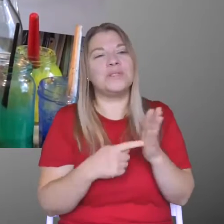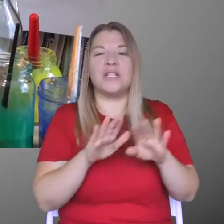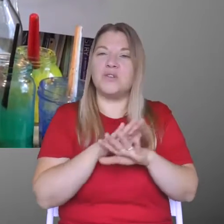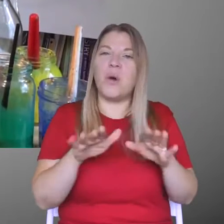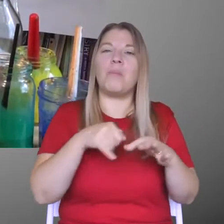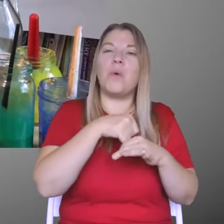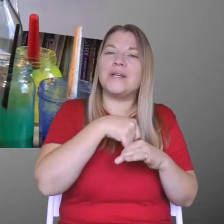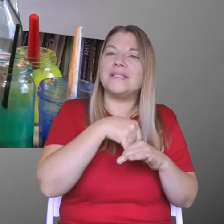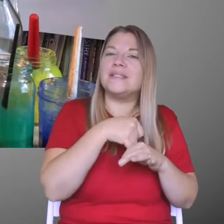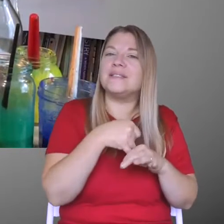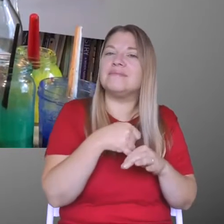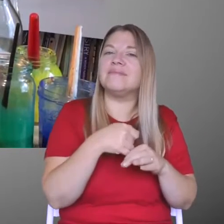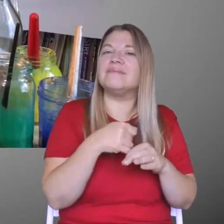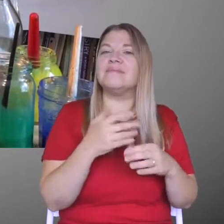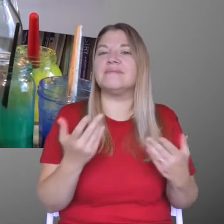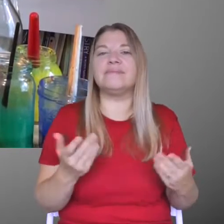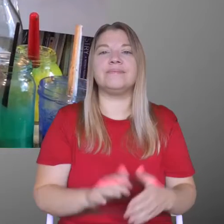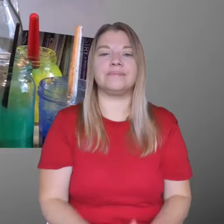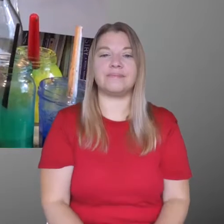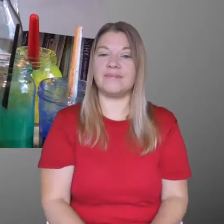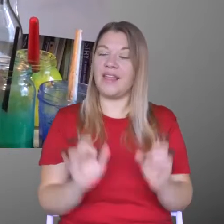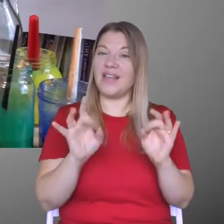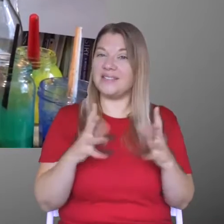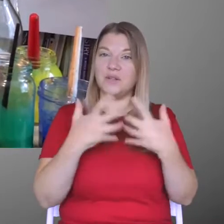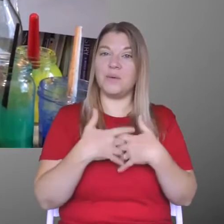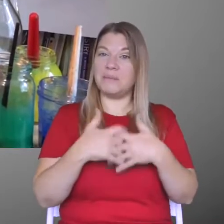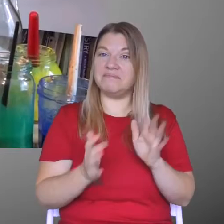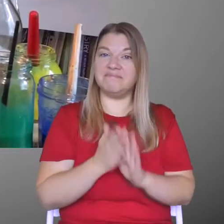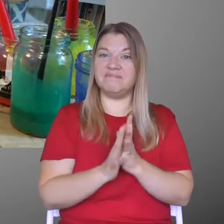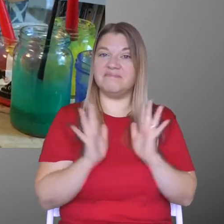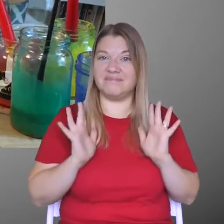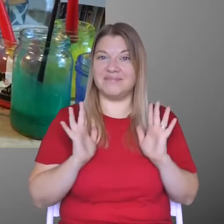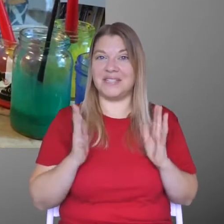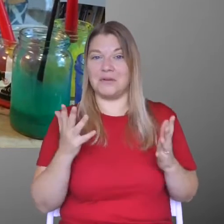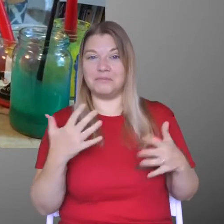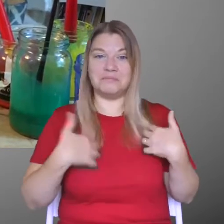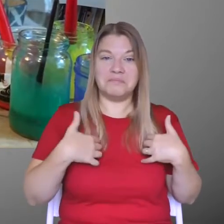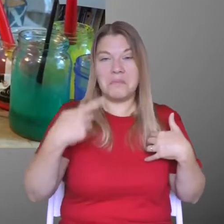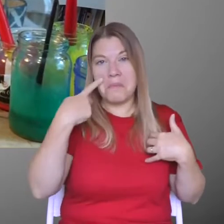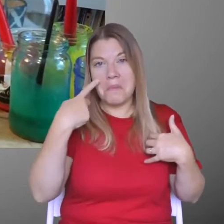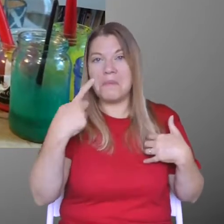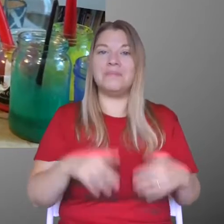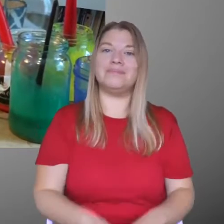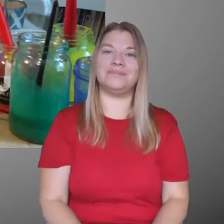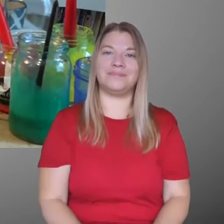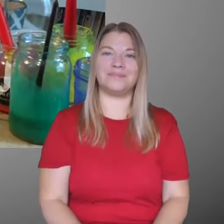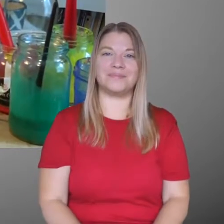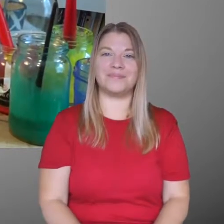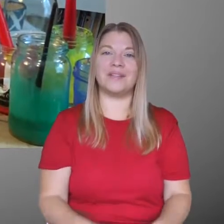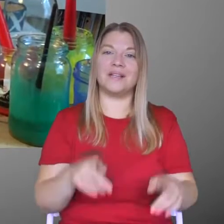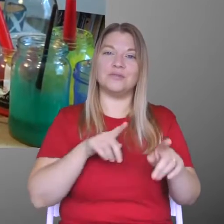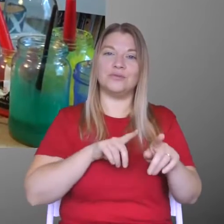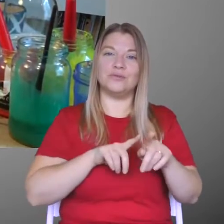And that's all you're going to need. So let's get on to making. So let's get to work with trying